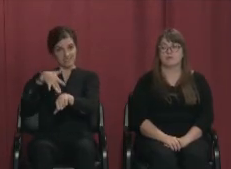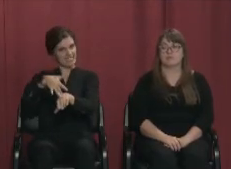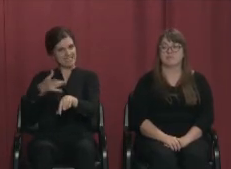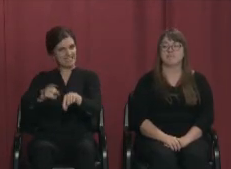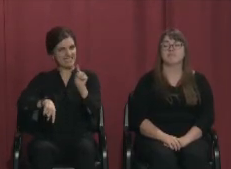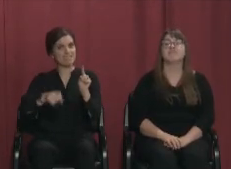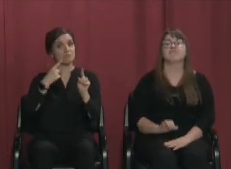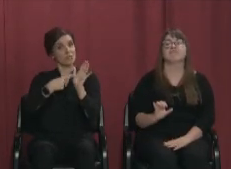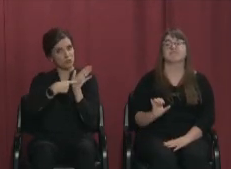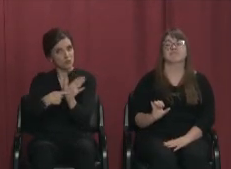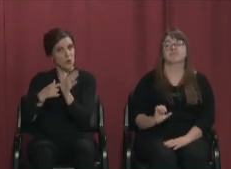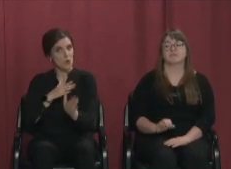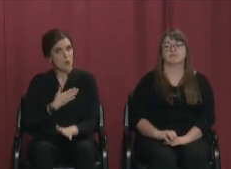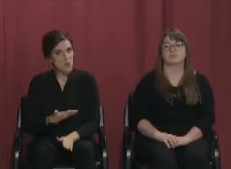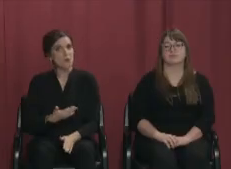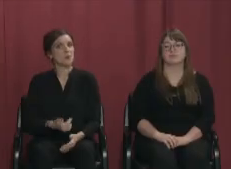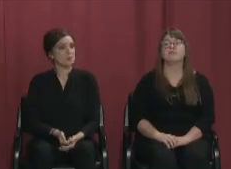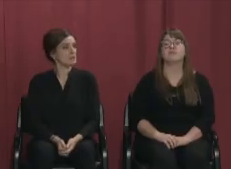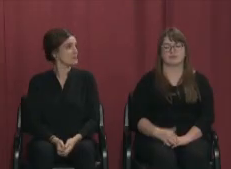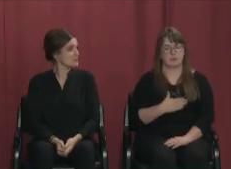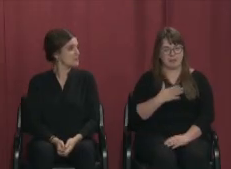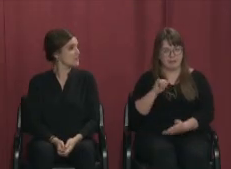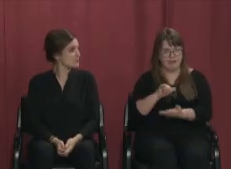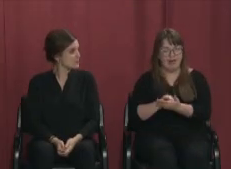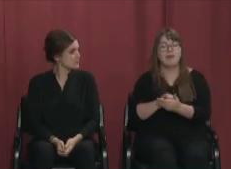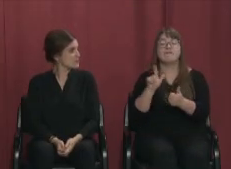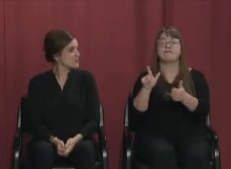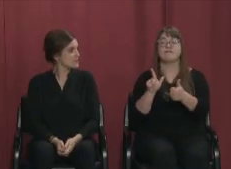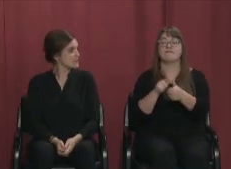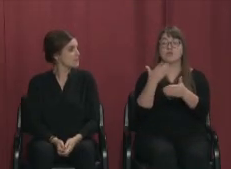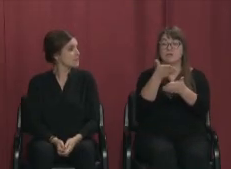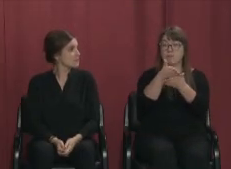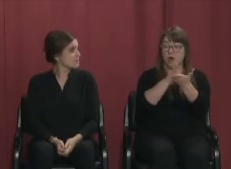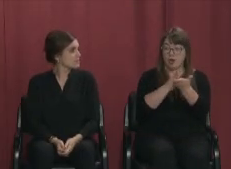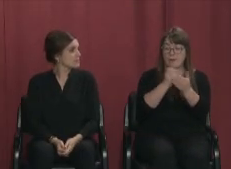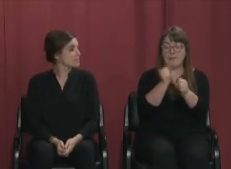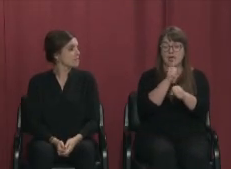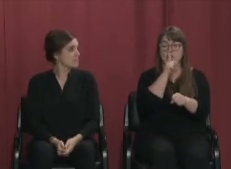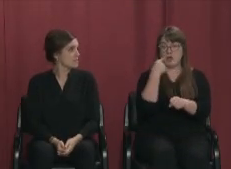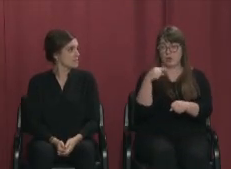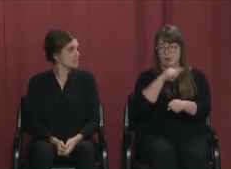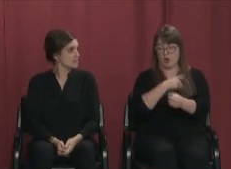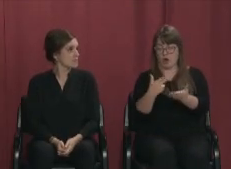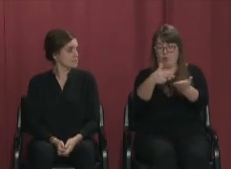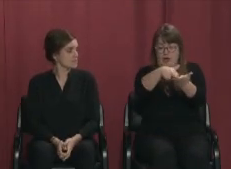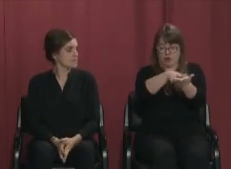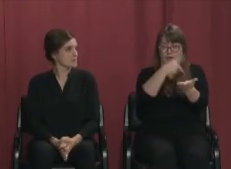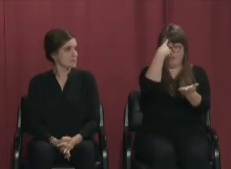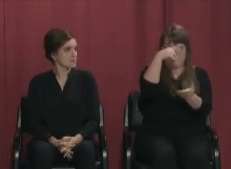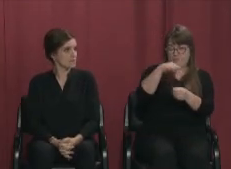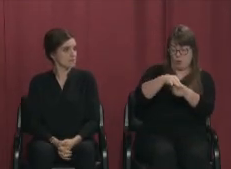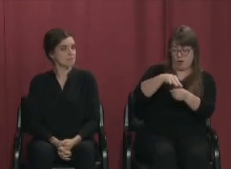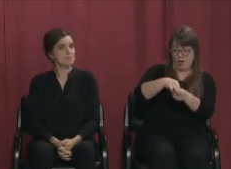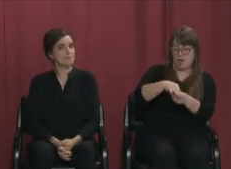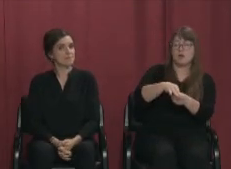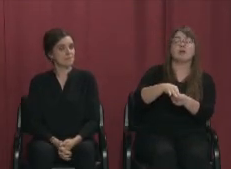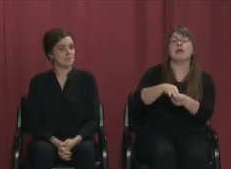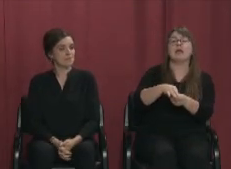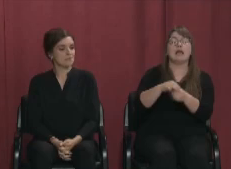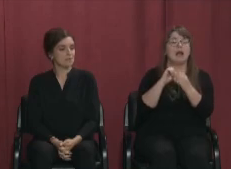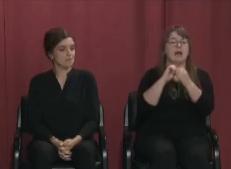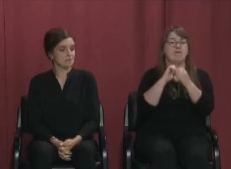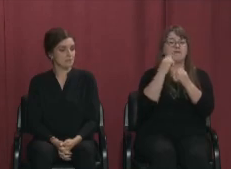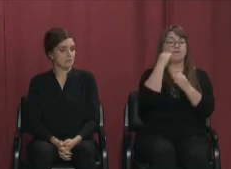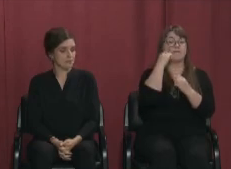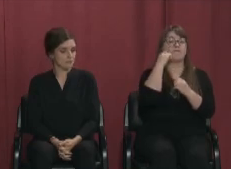the first step in the voting process in any election is to be registered to vote, and the opportunity to be registered